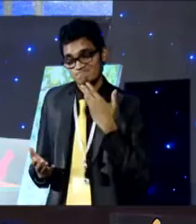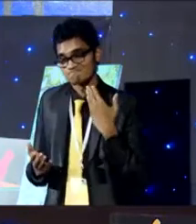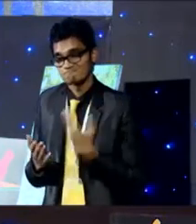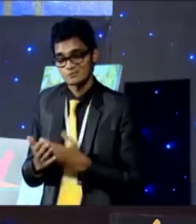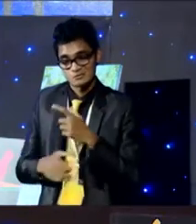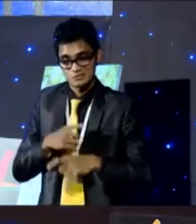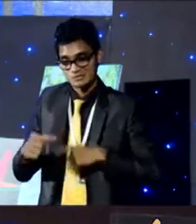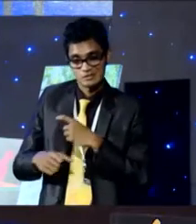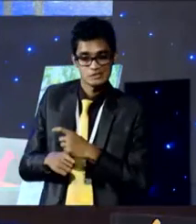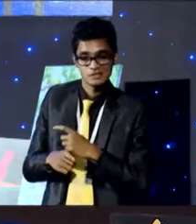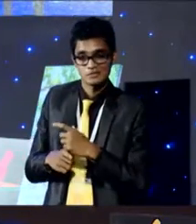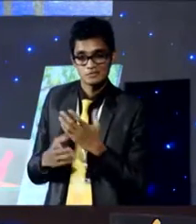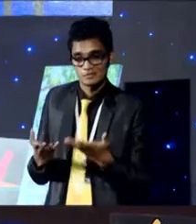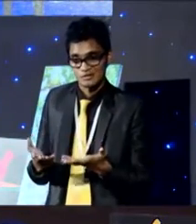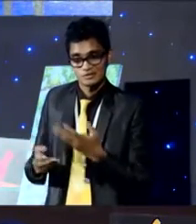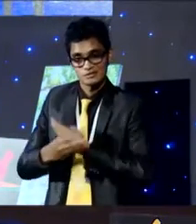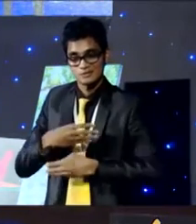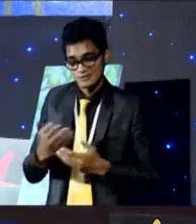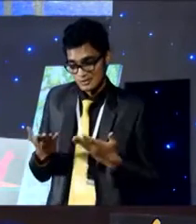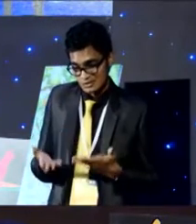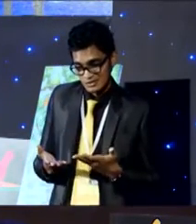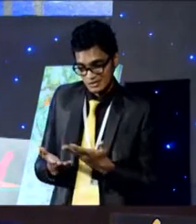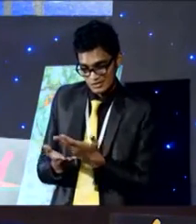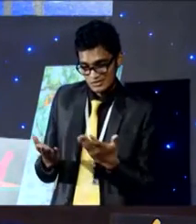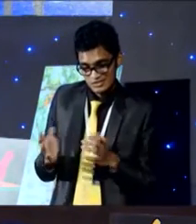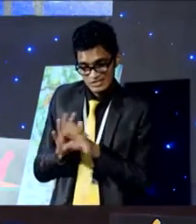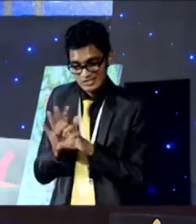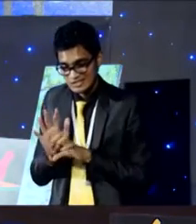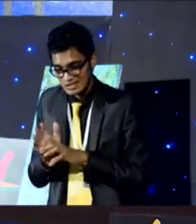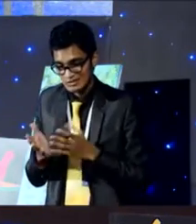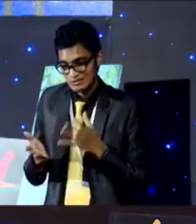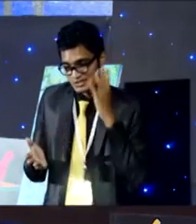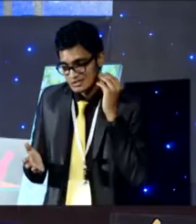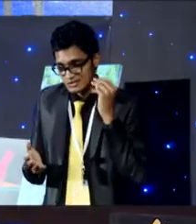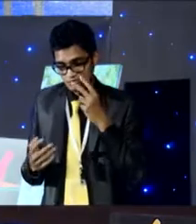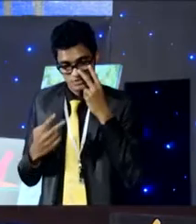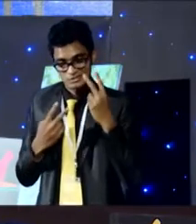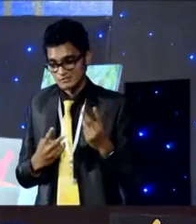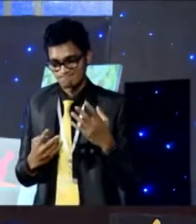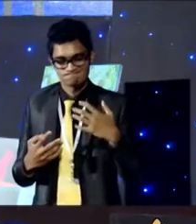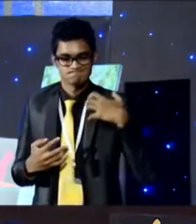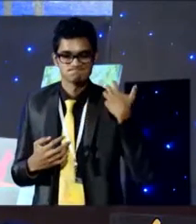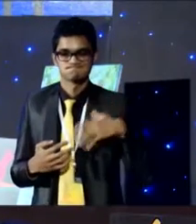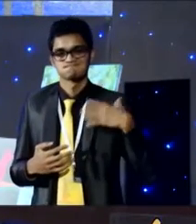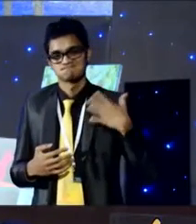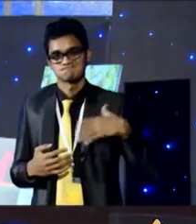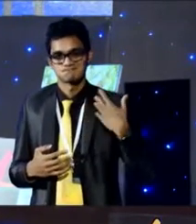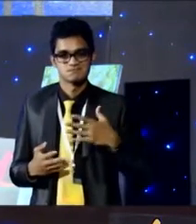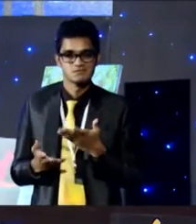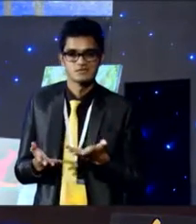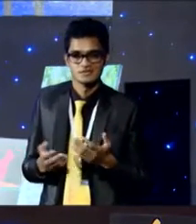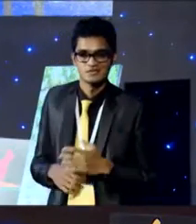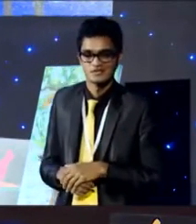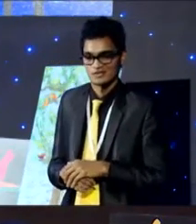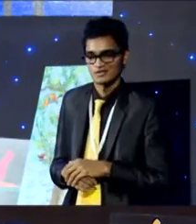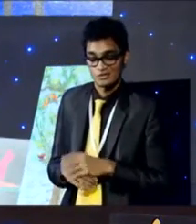in our company. I think the way they influence the culture, the way they make us better people, I think is a journey that we just have